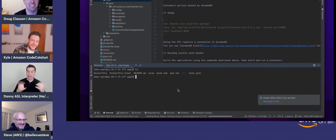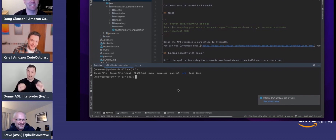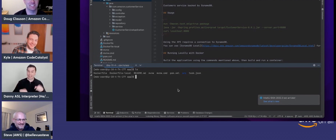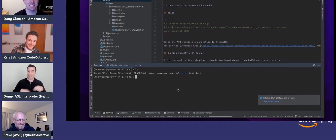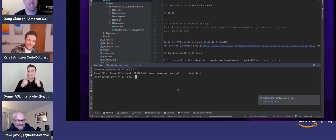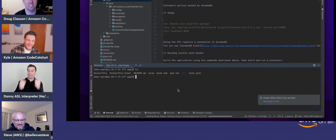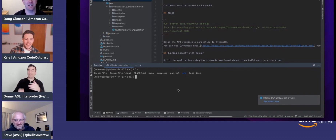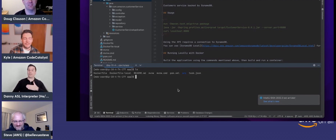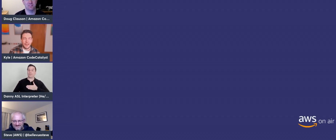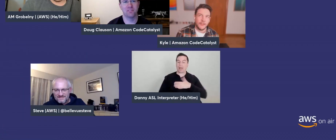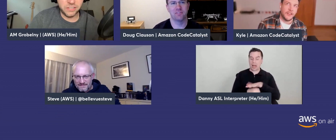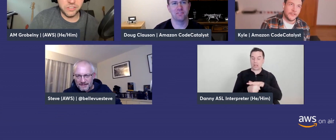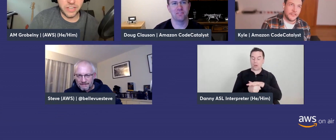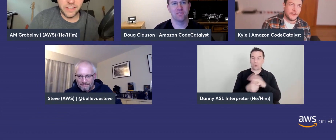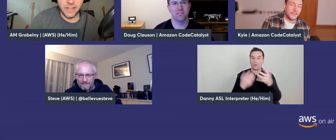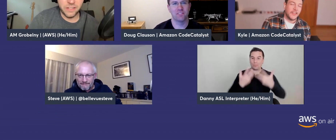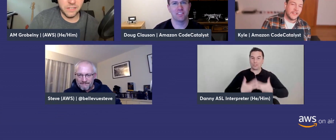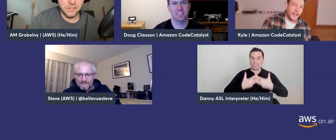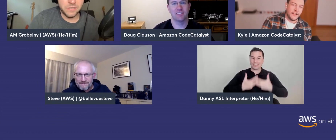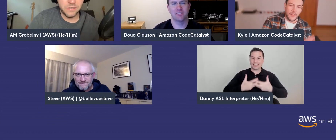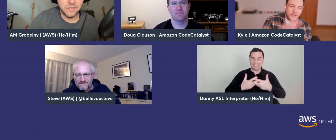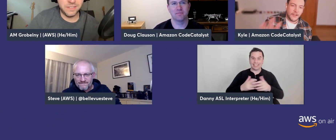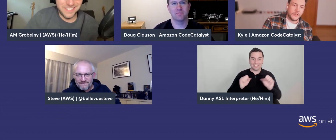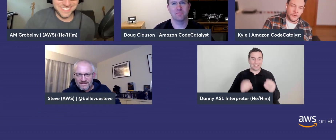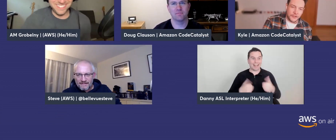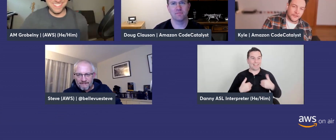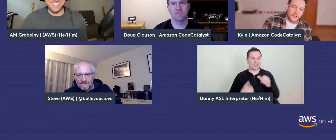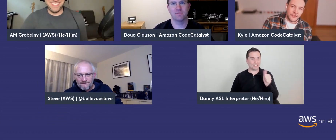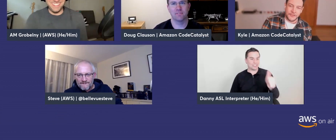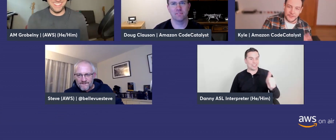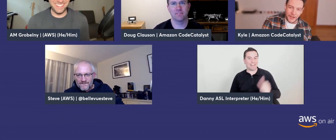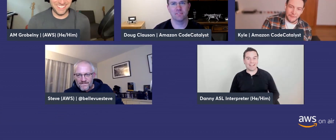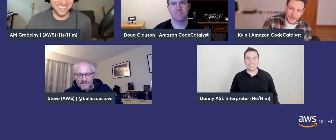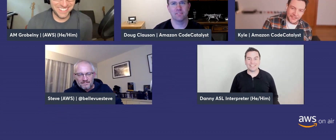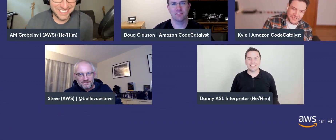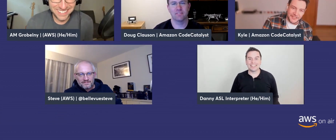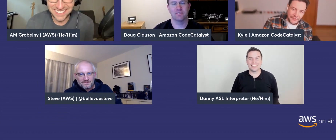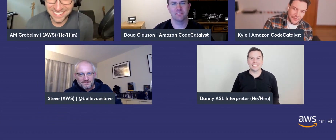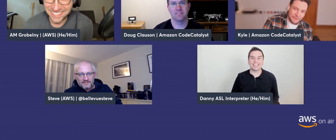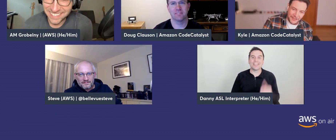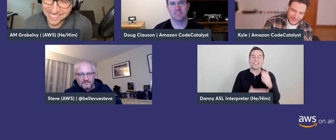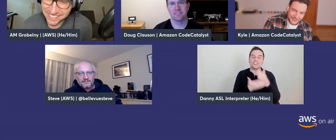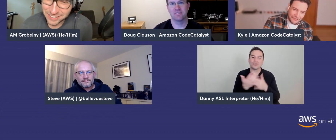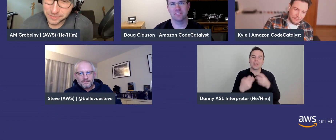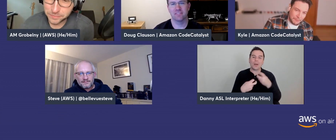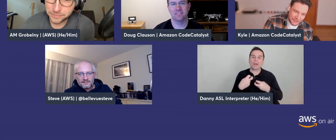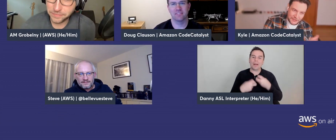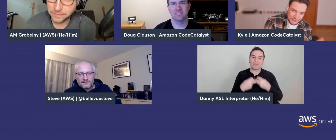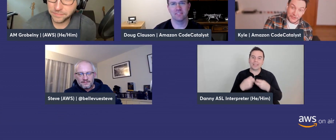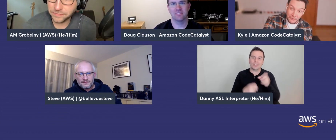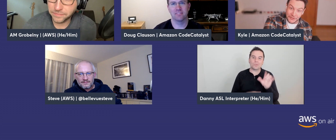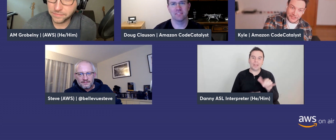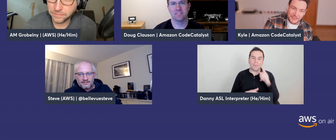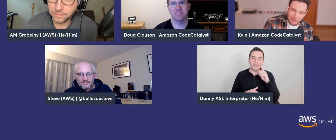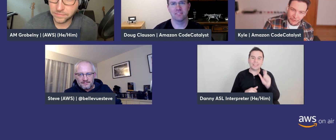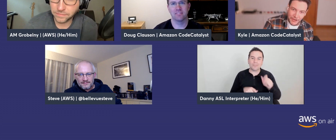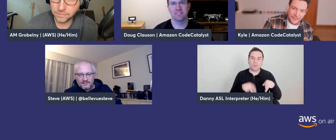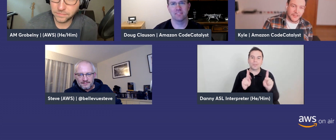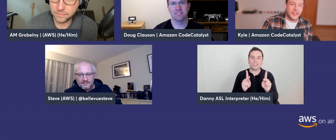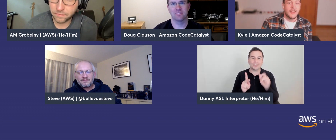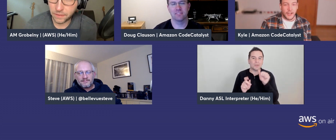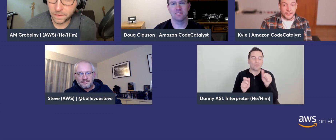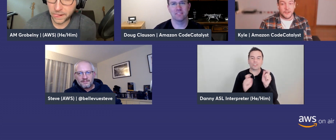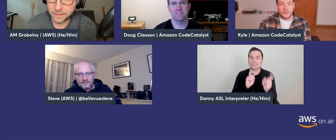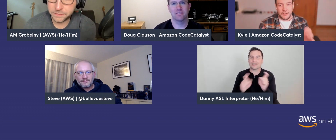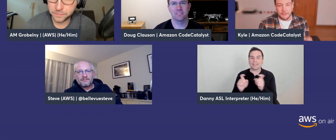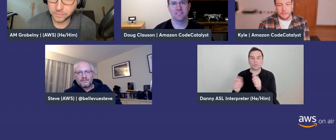super cool. I mean, that's not totally. There's some complications to that one because of permissions, and we don't just give everyone access. Like,